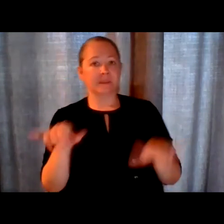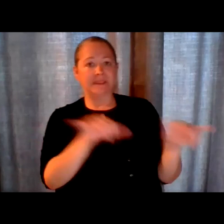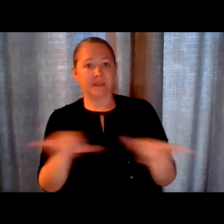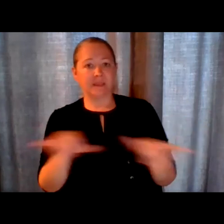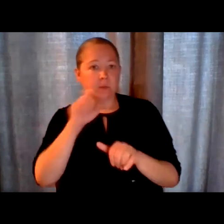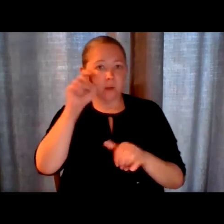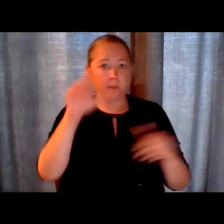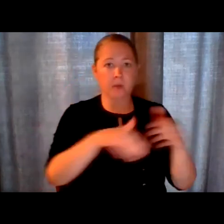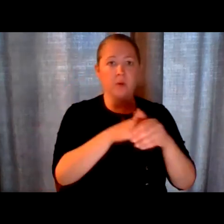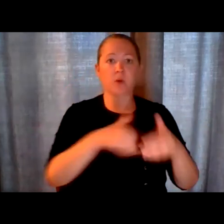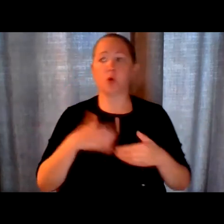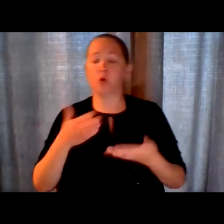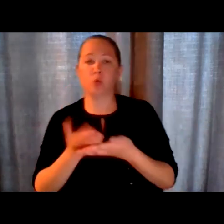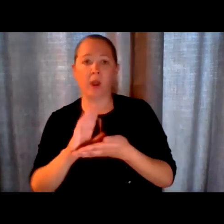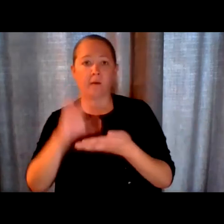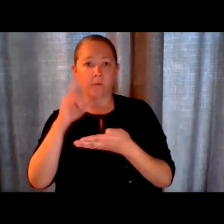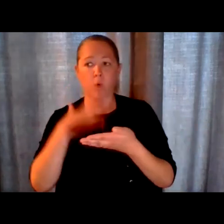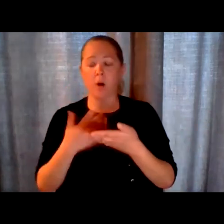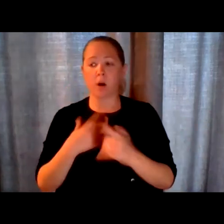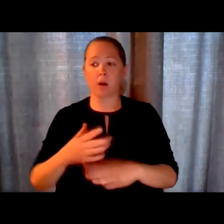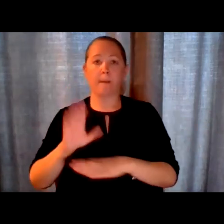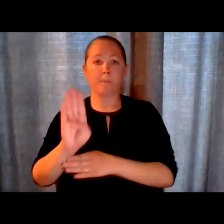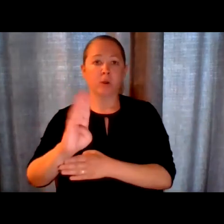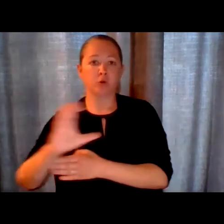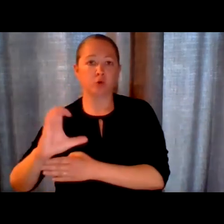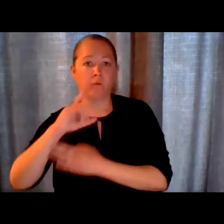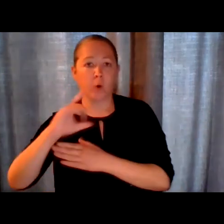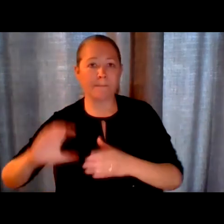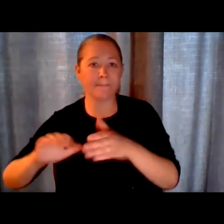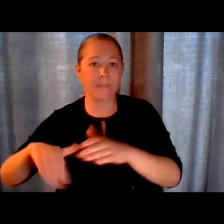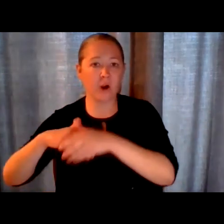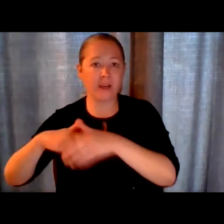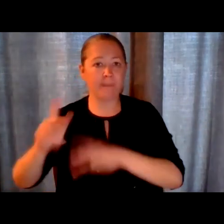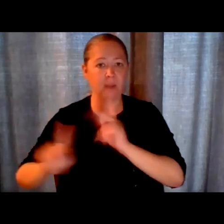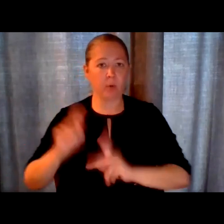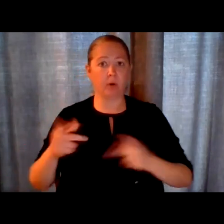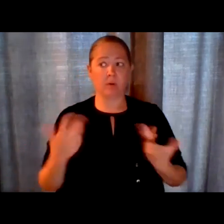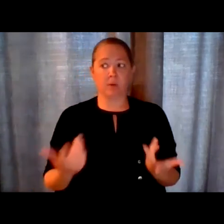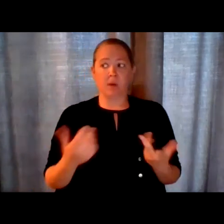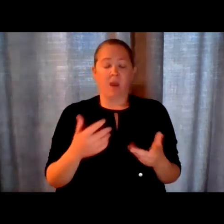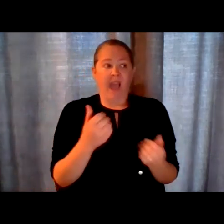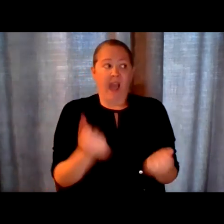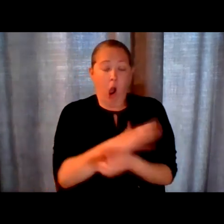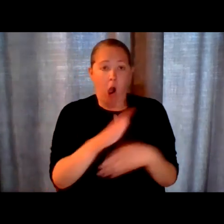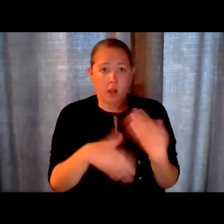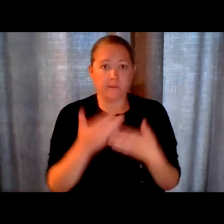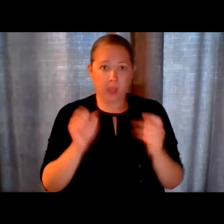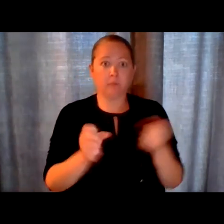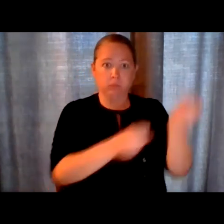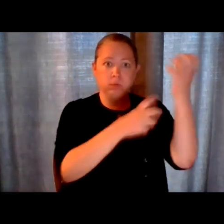right to contraception for married people is on the line. And up until the Dobbs decision last